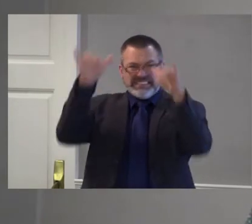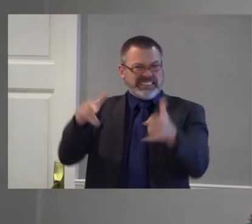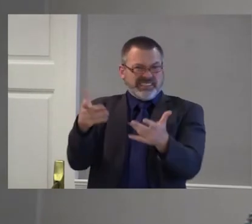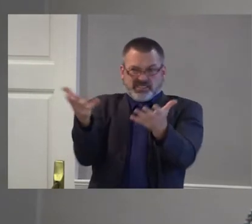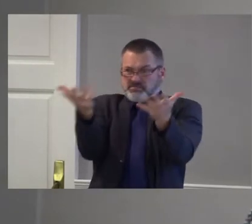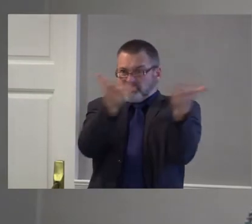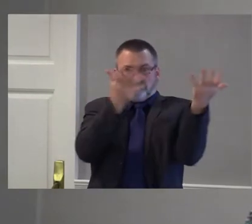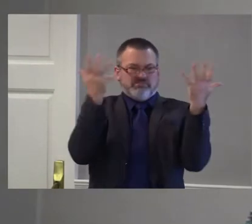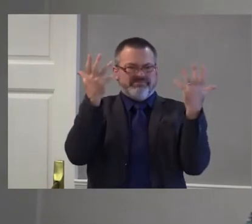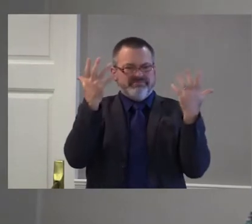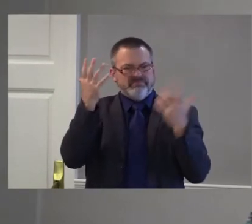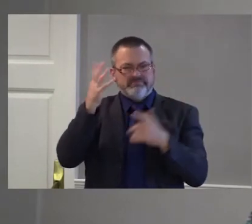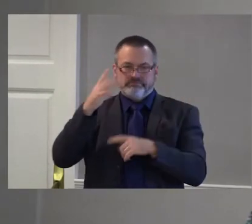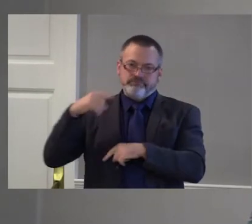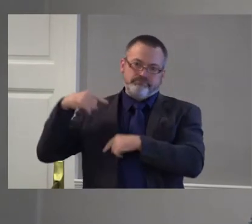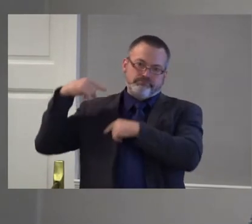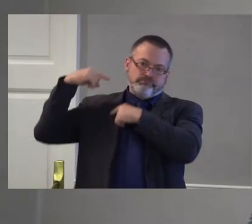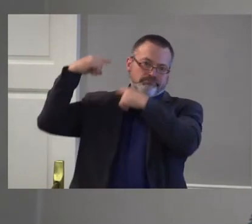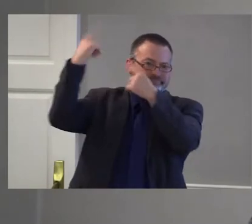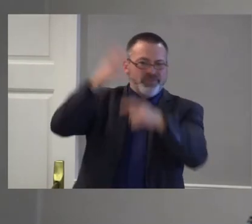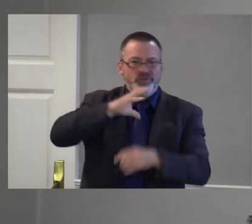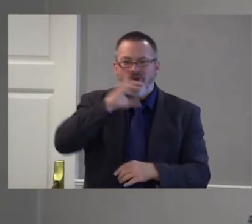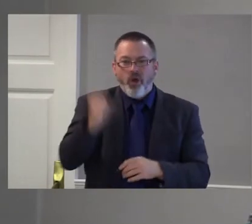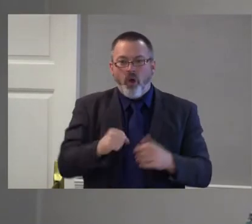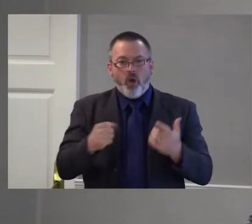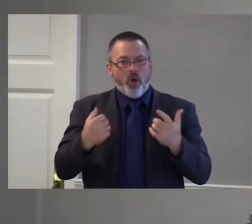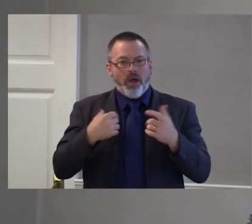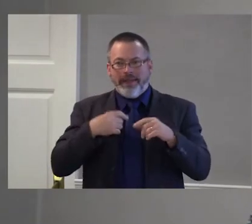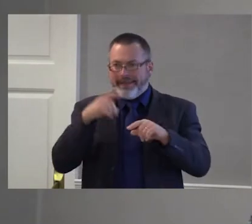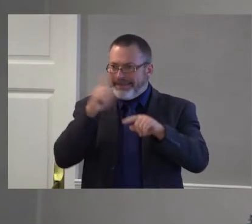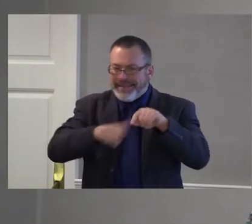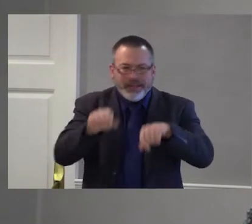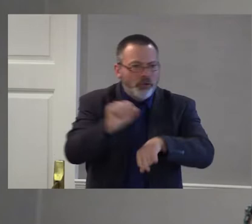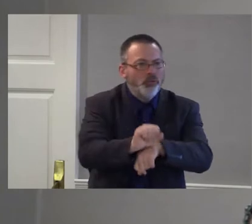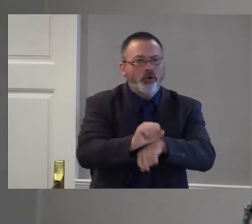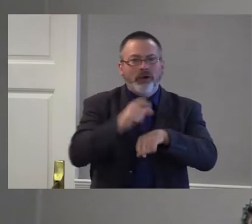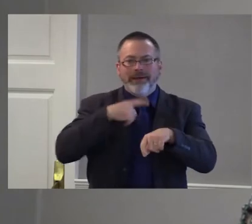aren't able to return or continue to work. Full human potential.